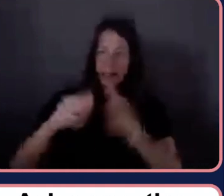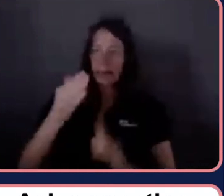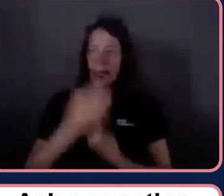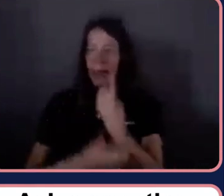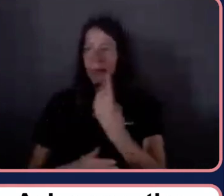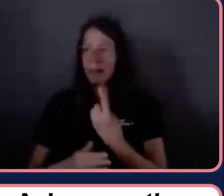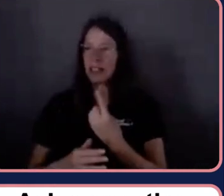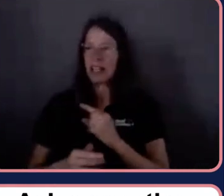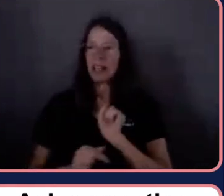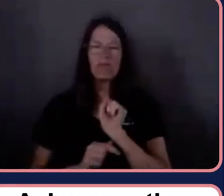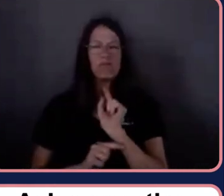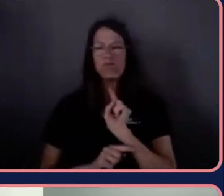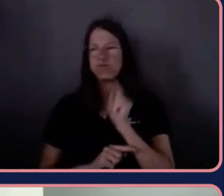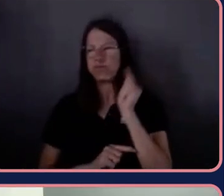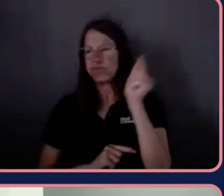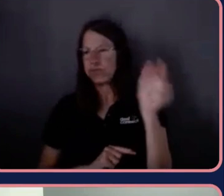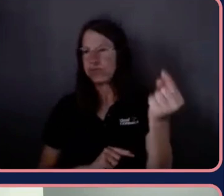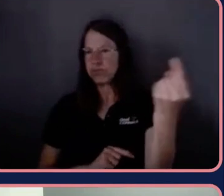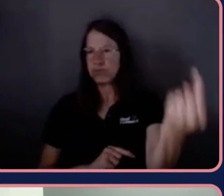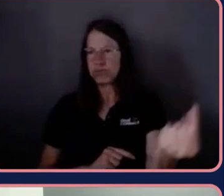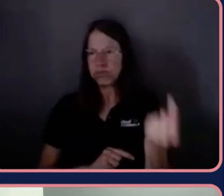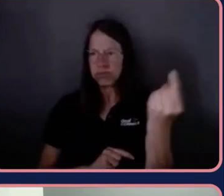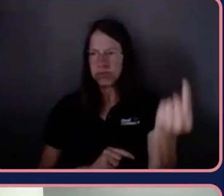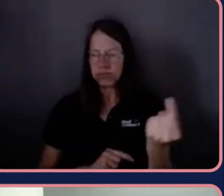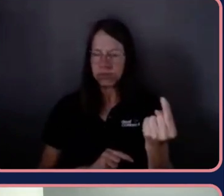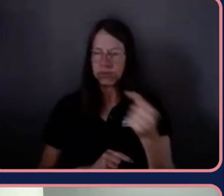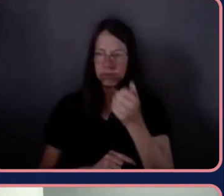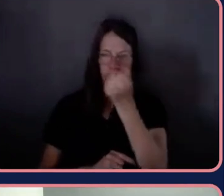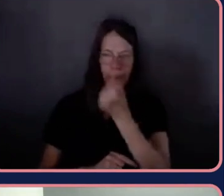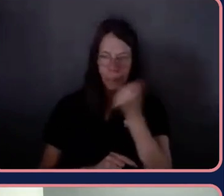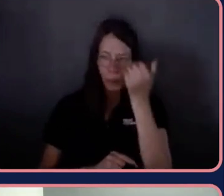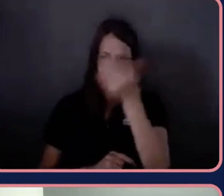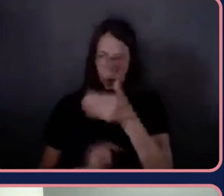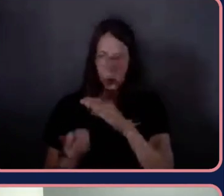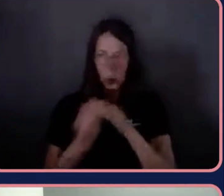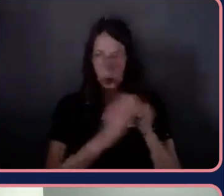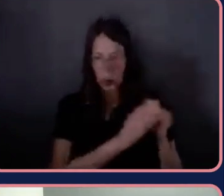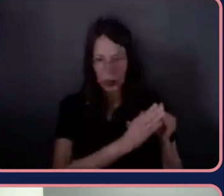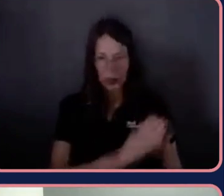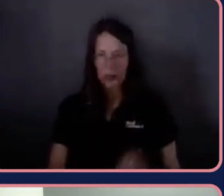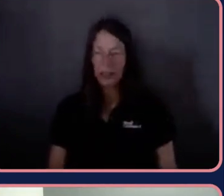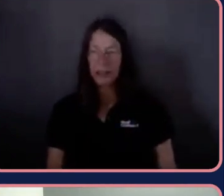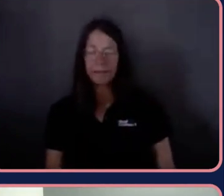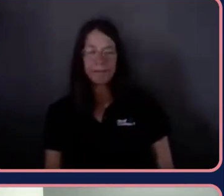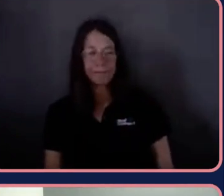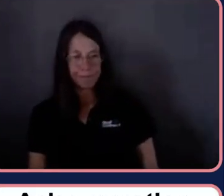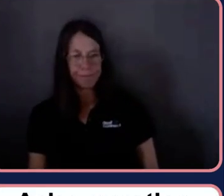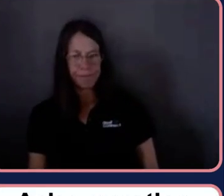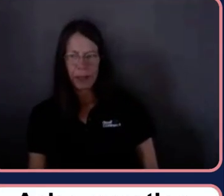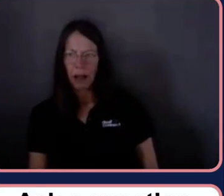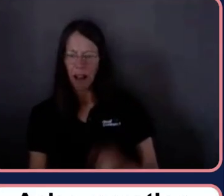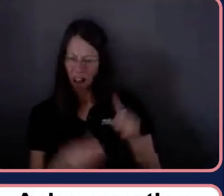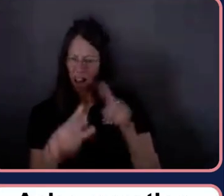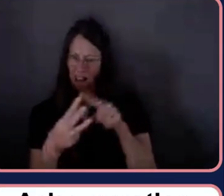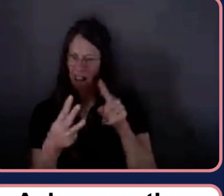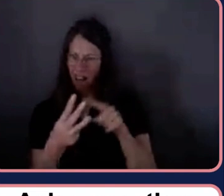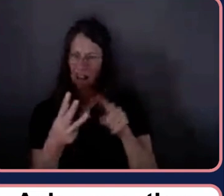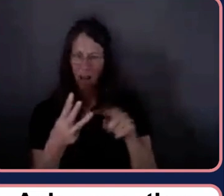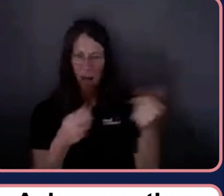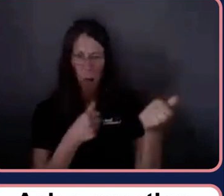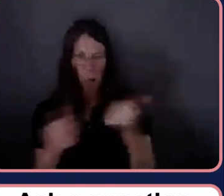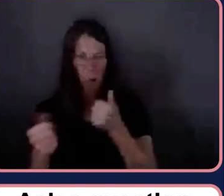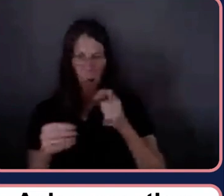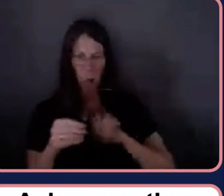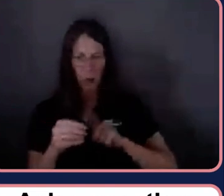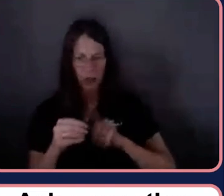I might start on that one, Sarah. And these are all great questions, and some of them